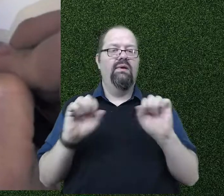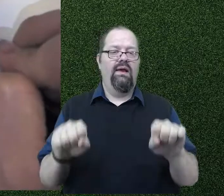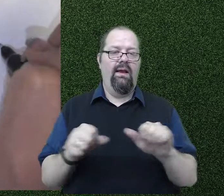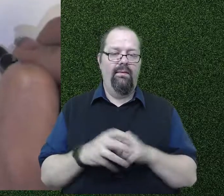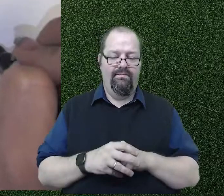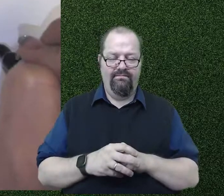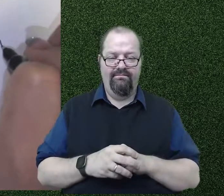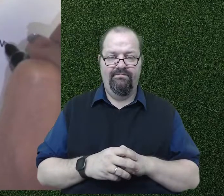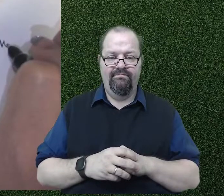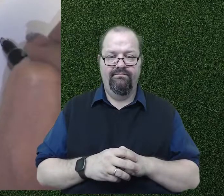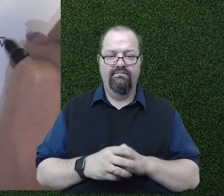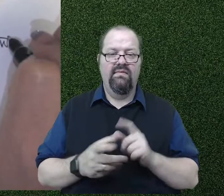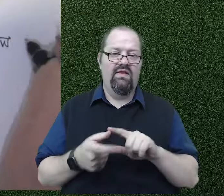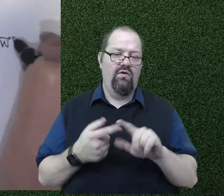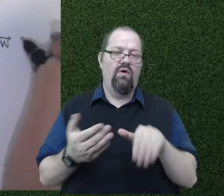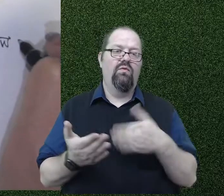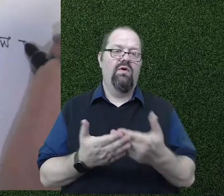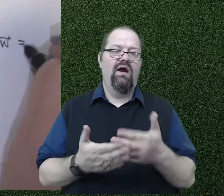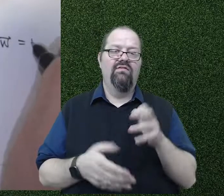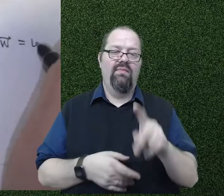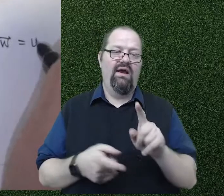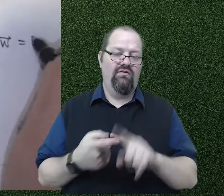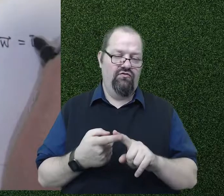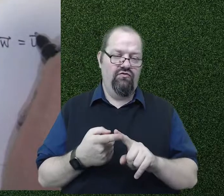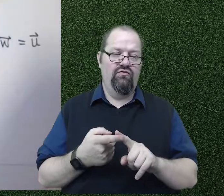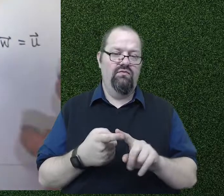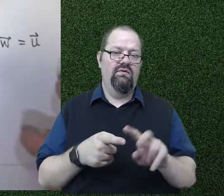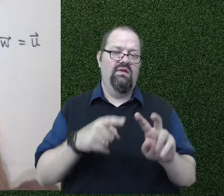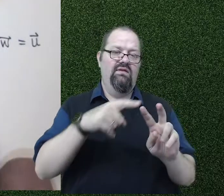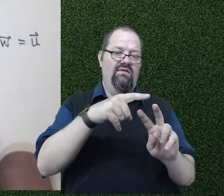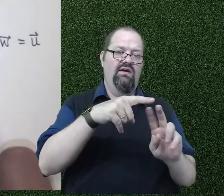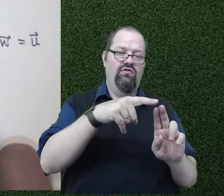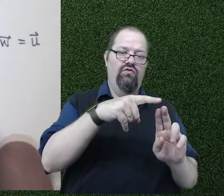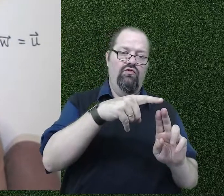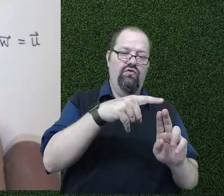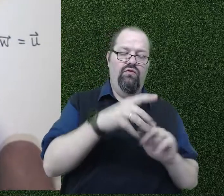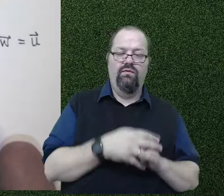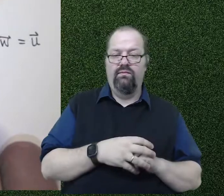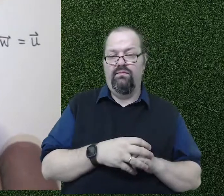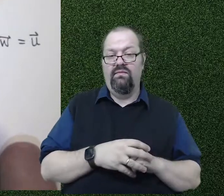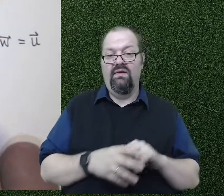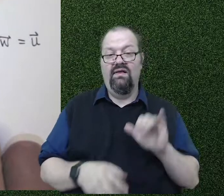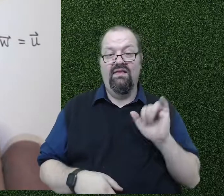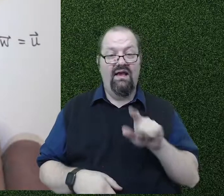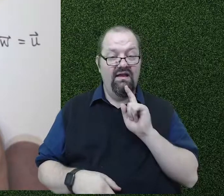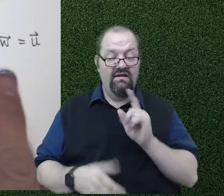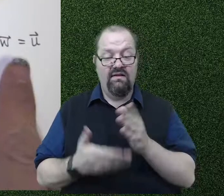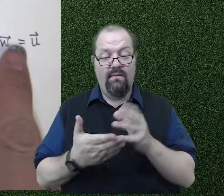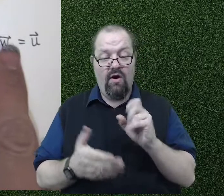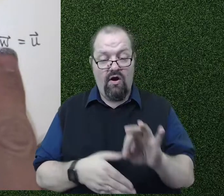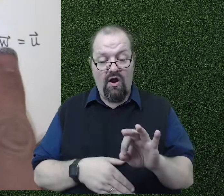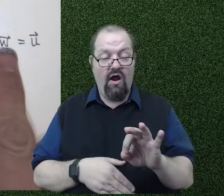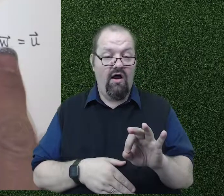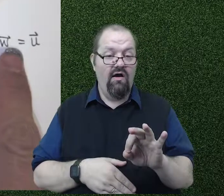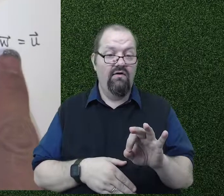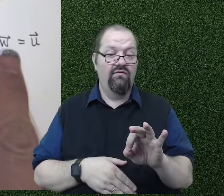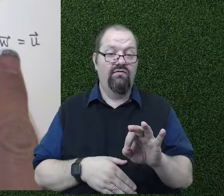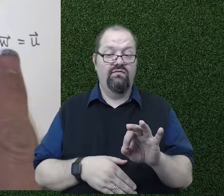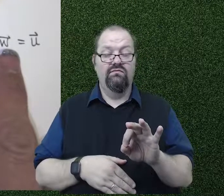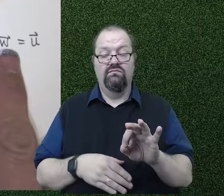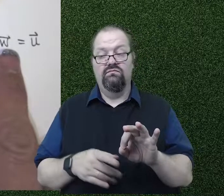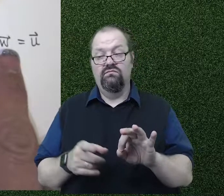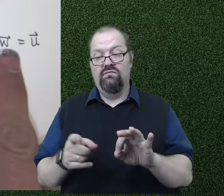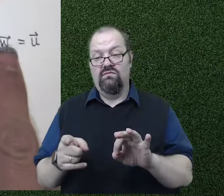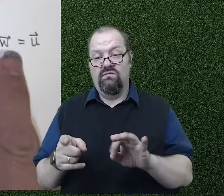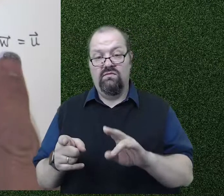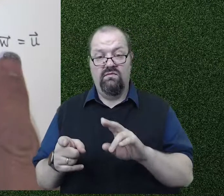add to give us the vector V, or excuse me, add to give us the vector U. This is the part of U that's parallel to V, and that's the part of